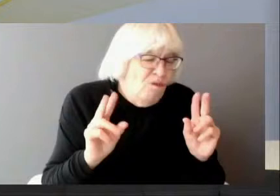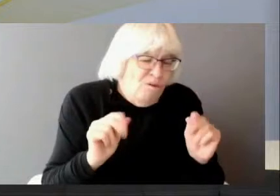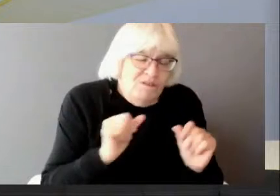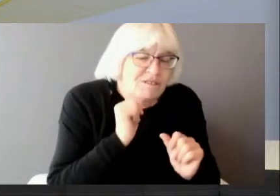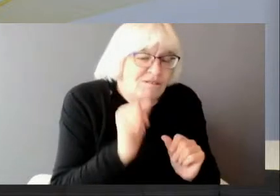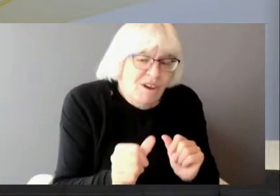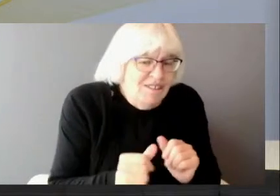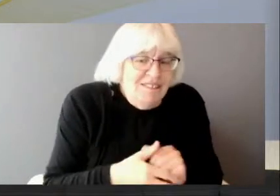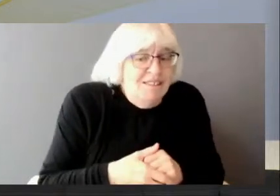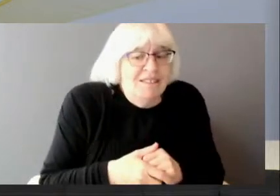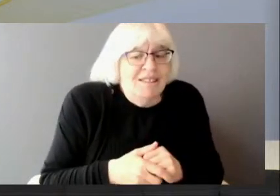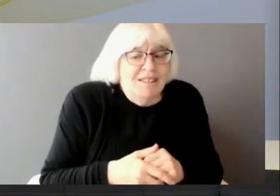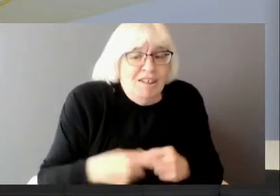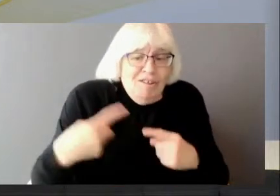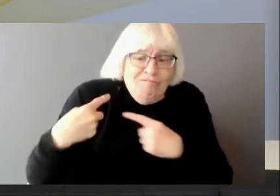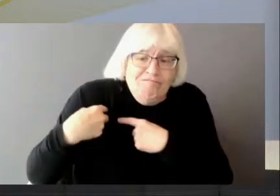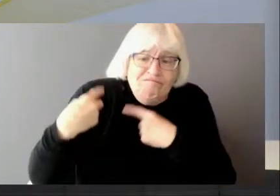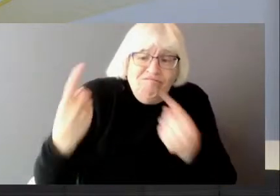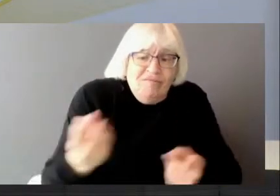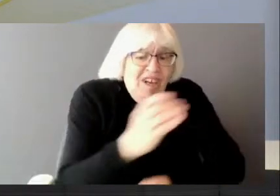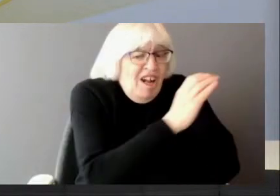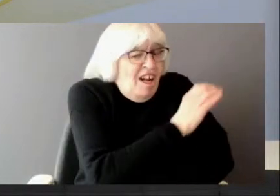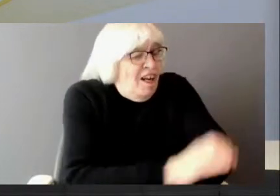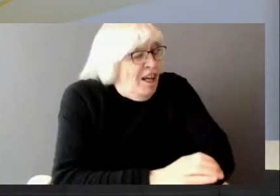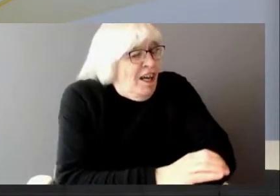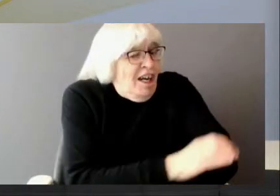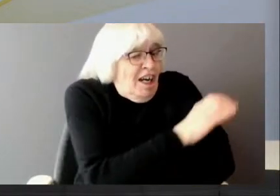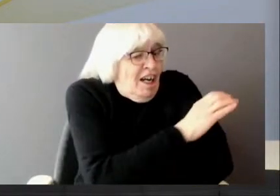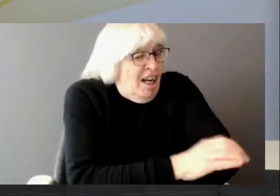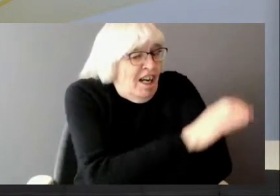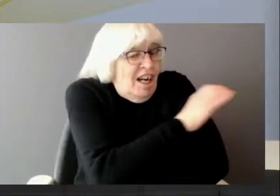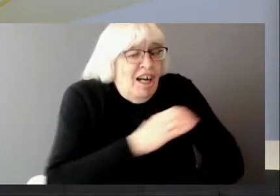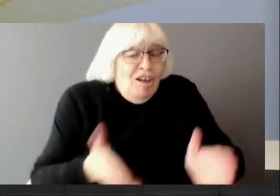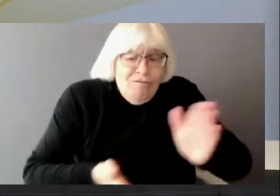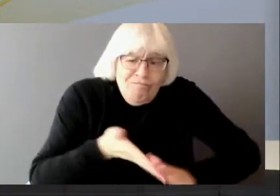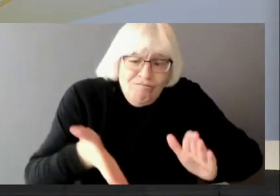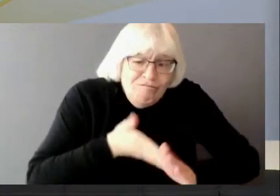impact on our clinics. We just continue to vaccinate